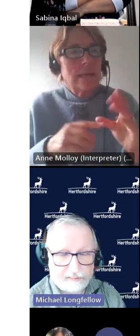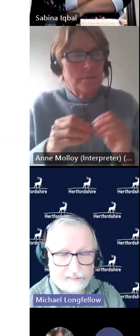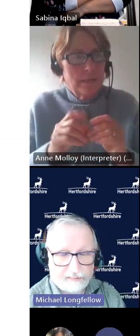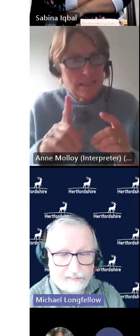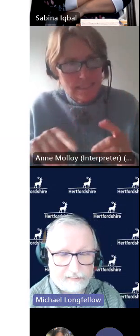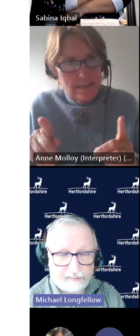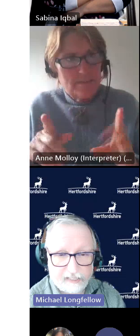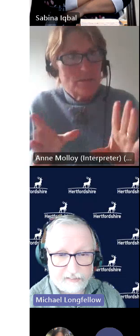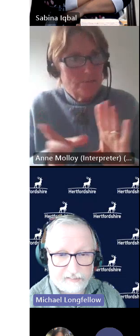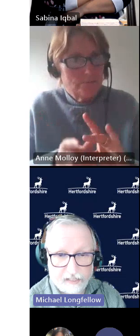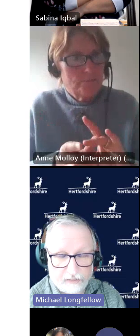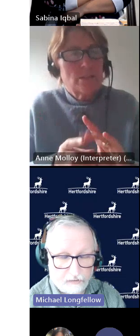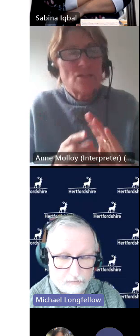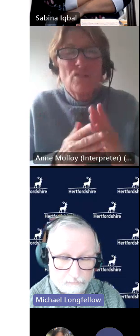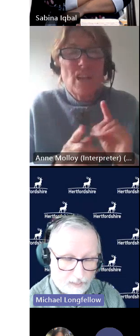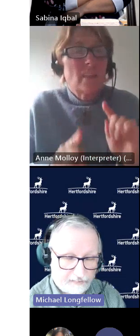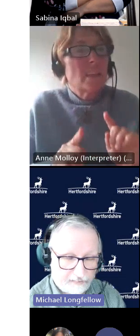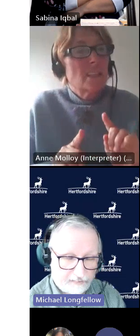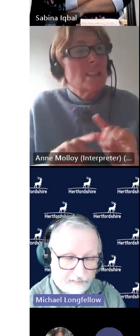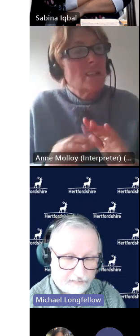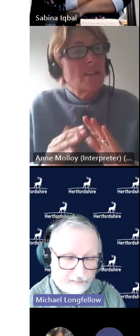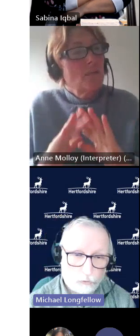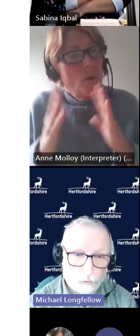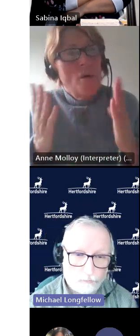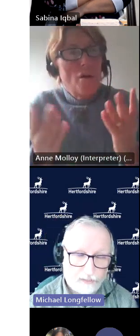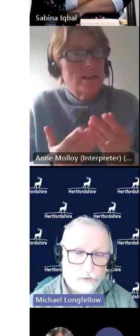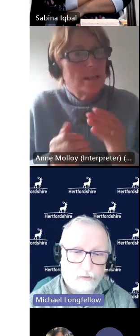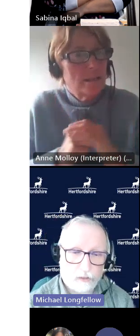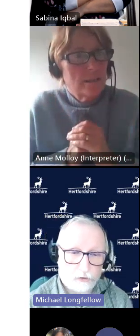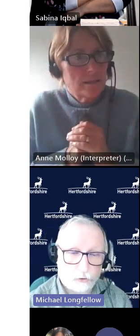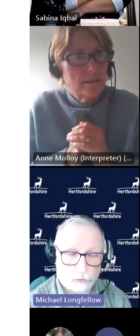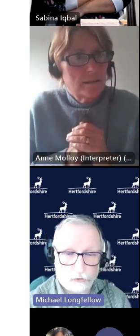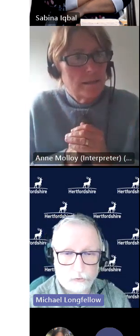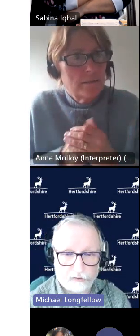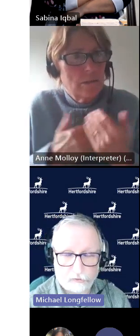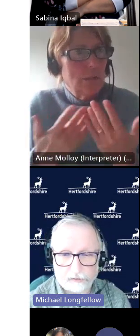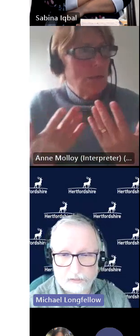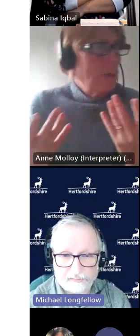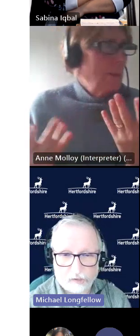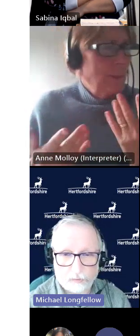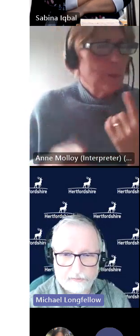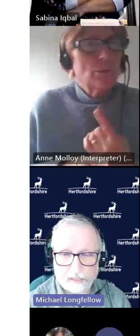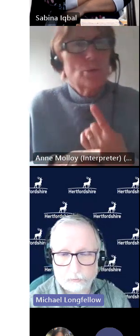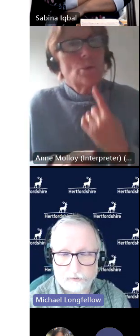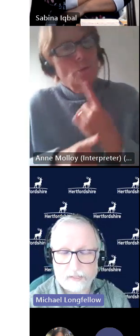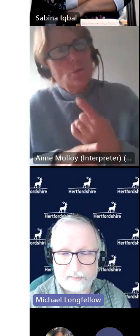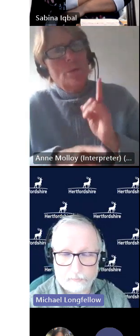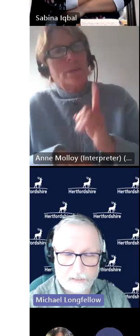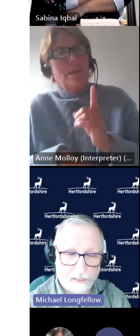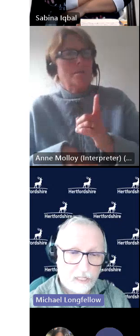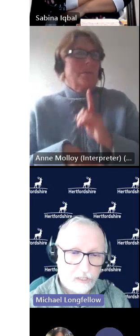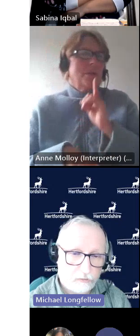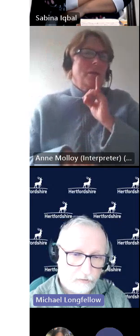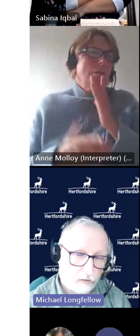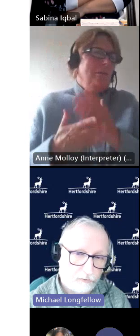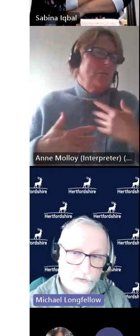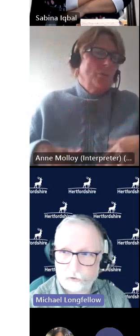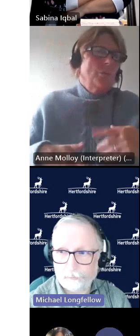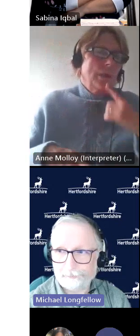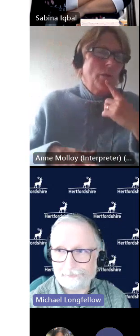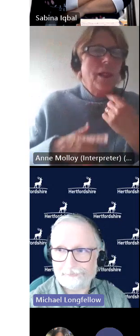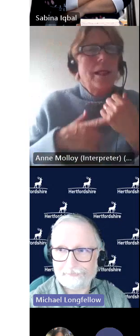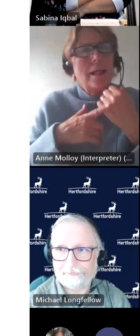It's an holistic service. Basically, it's no wrong door. If you don't know who to talk to, you just talk to Hearts Help and they will find somebody to